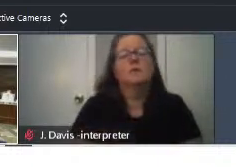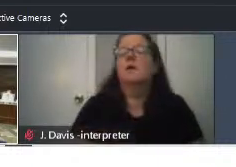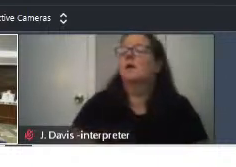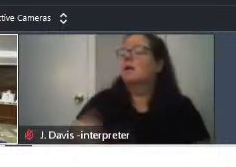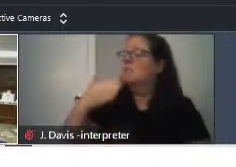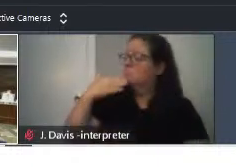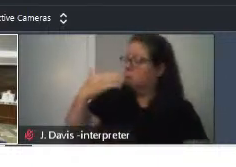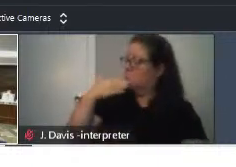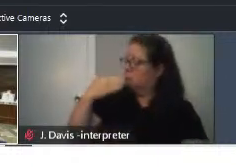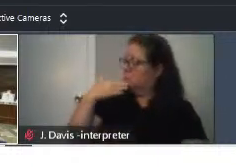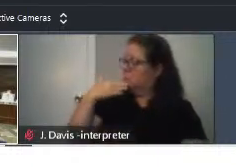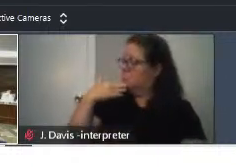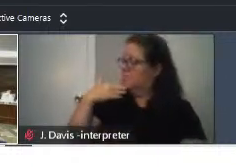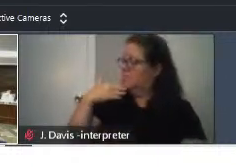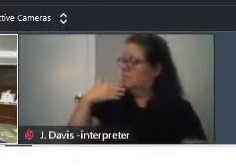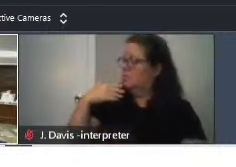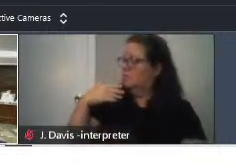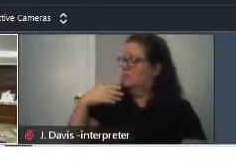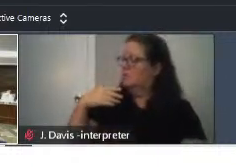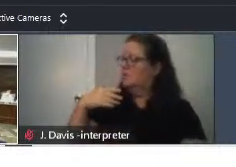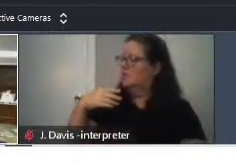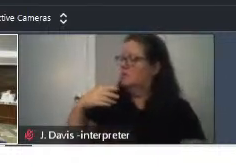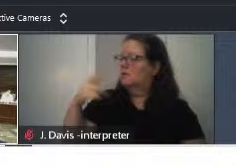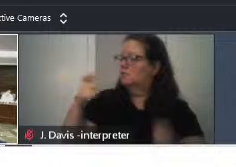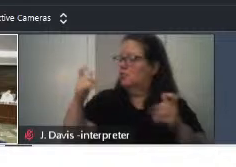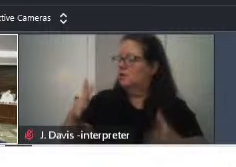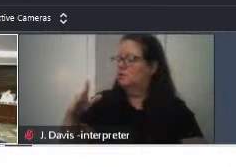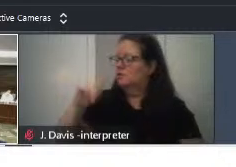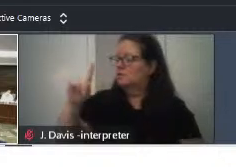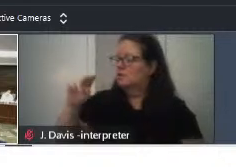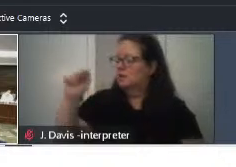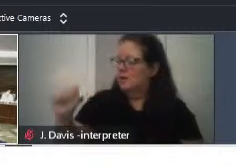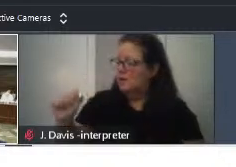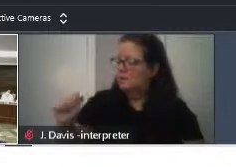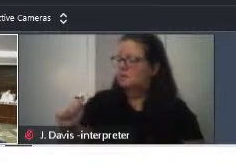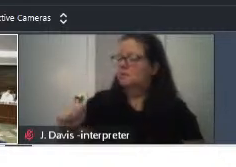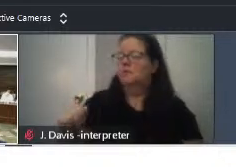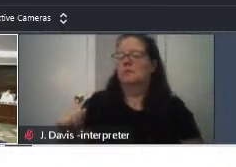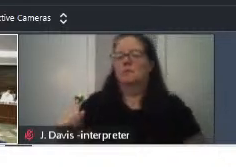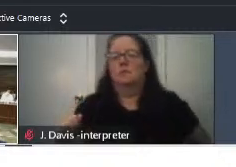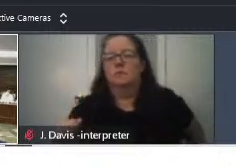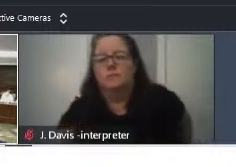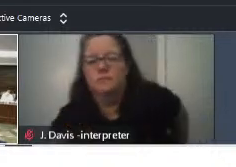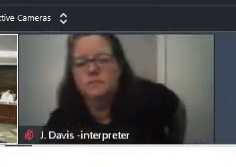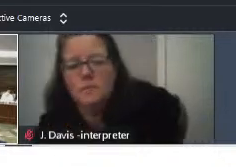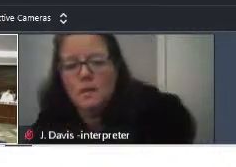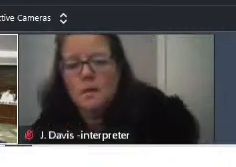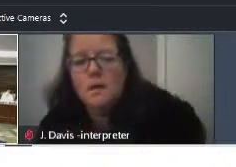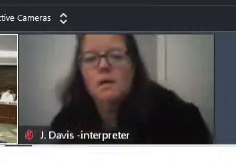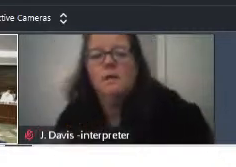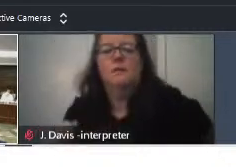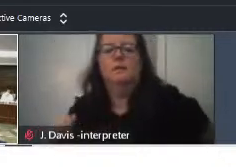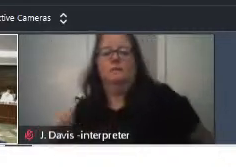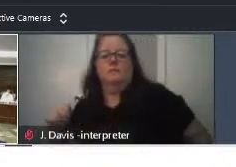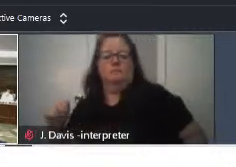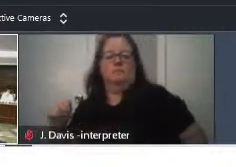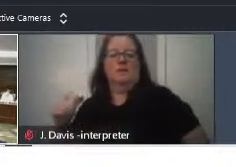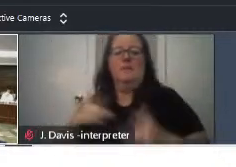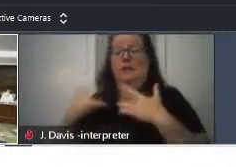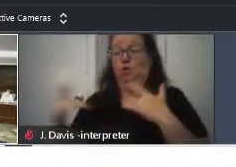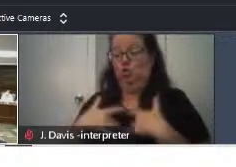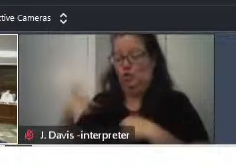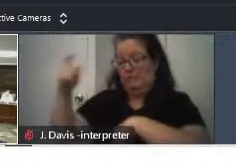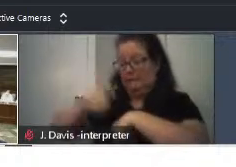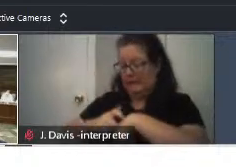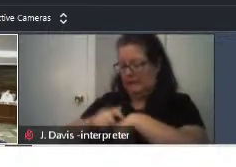to thank Director Zena and Josh, Administrative Head, for the time and the concern and